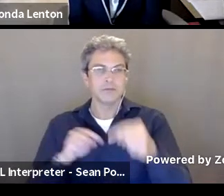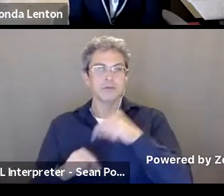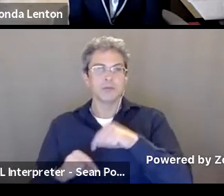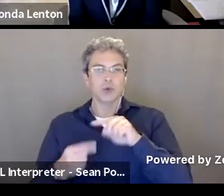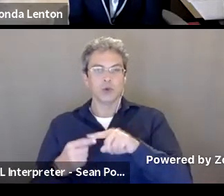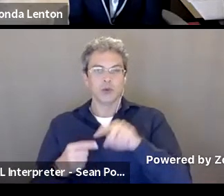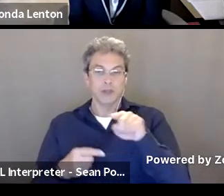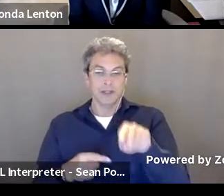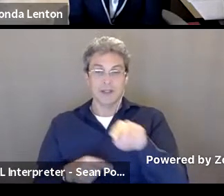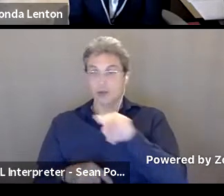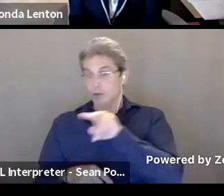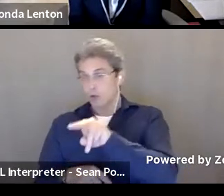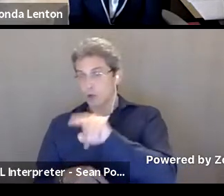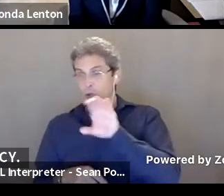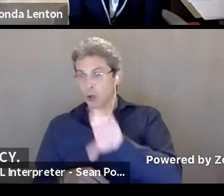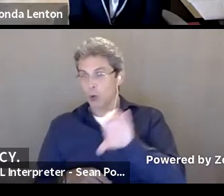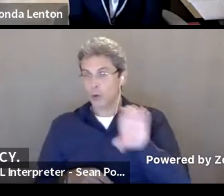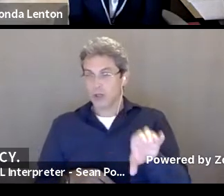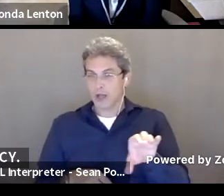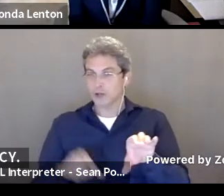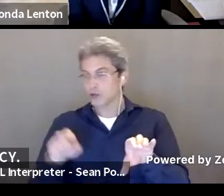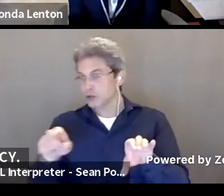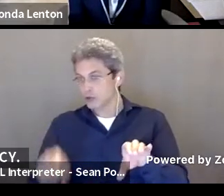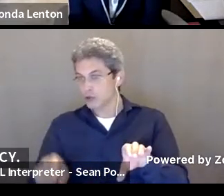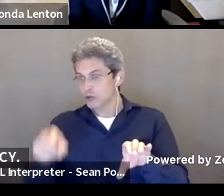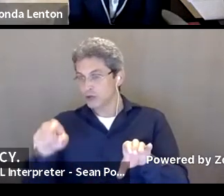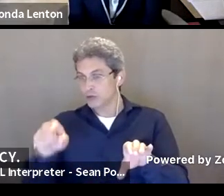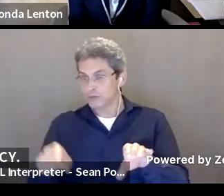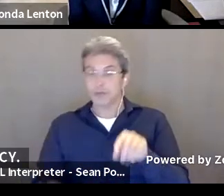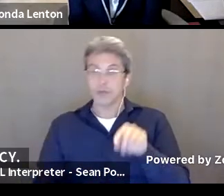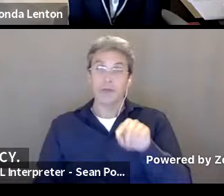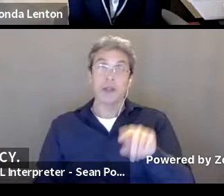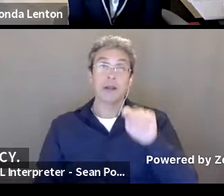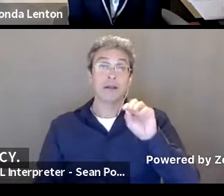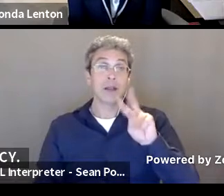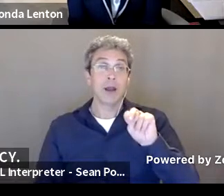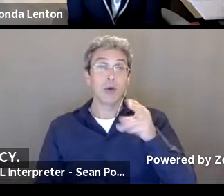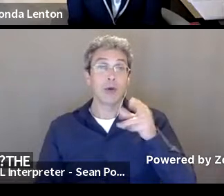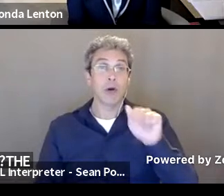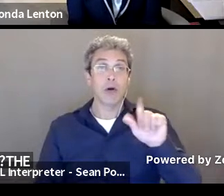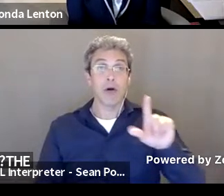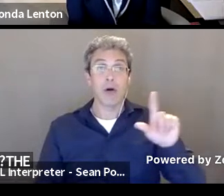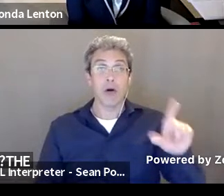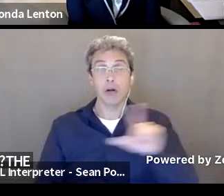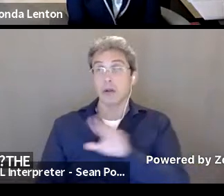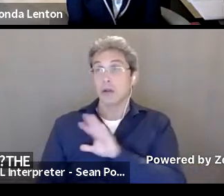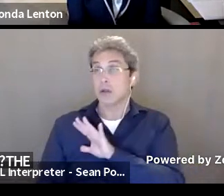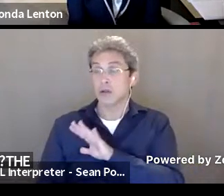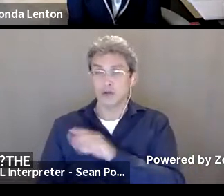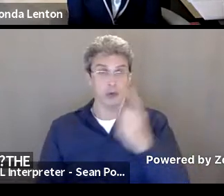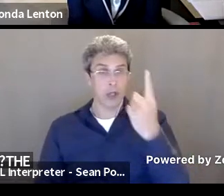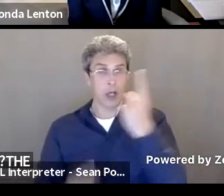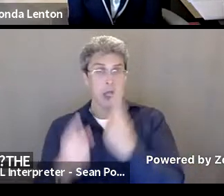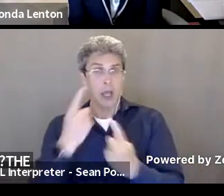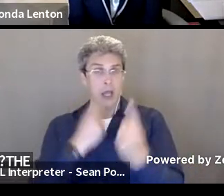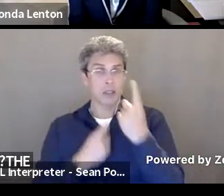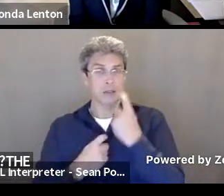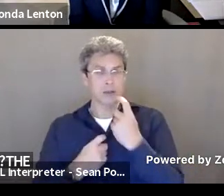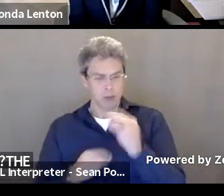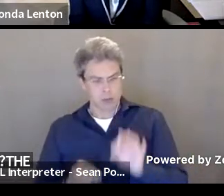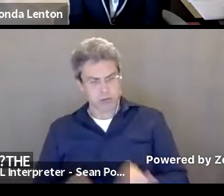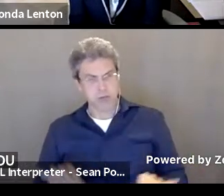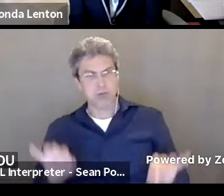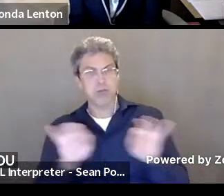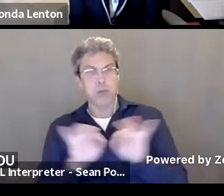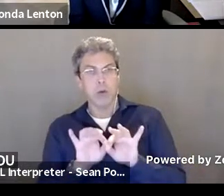captioning? The wonderful thing about these town halls is you ask us really important questions. And then while